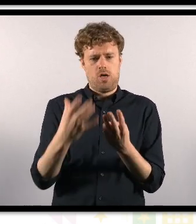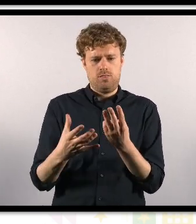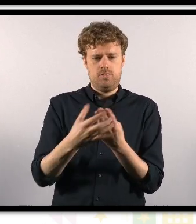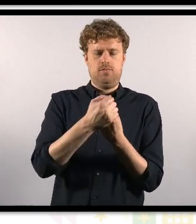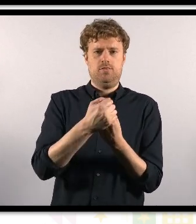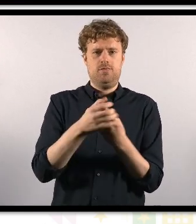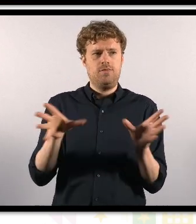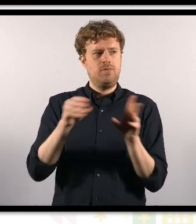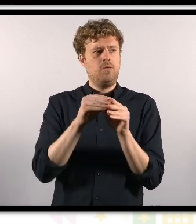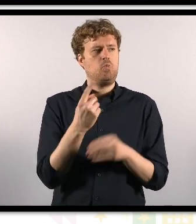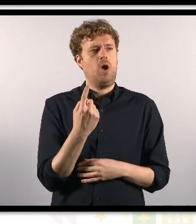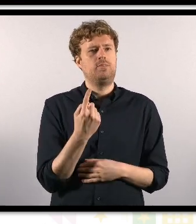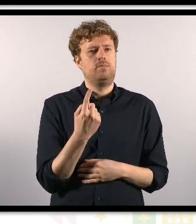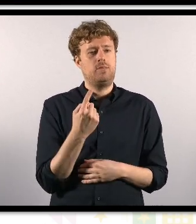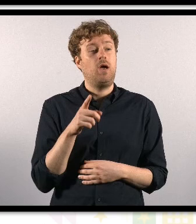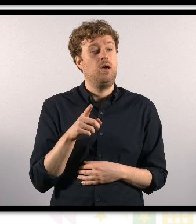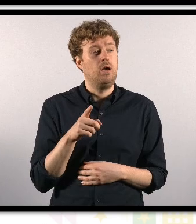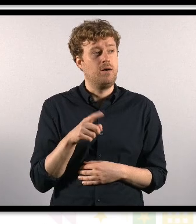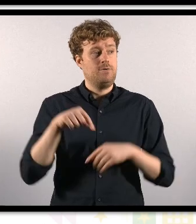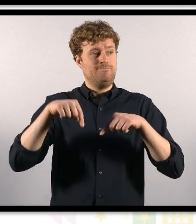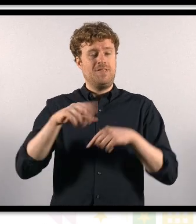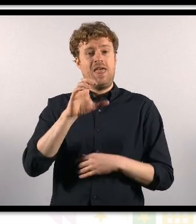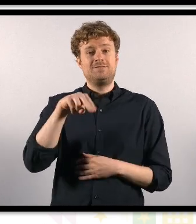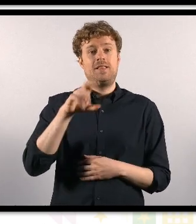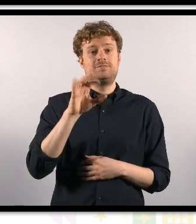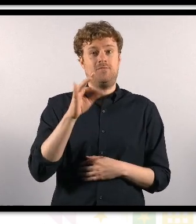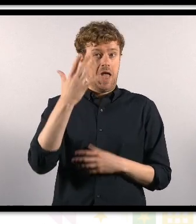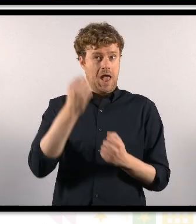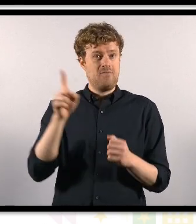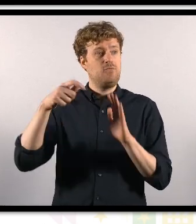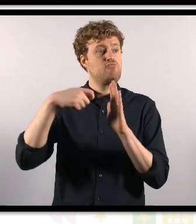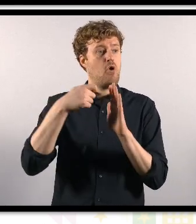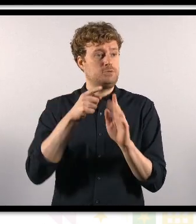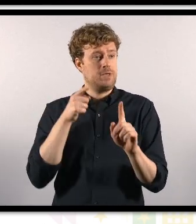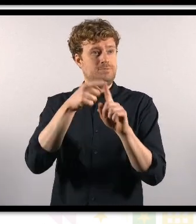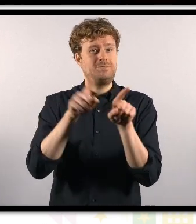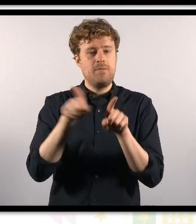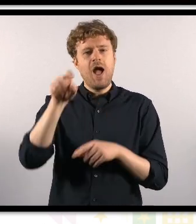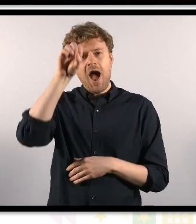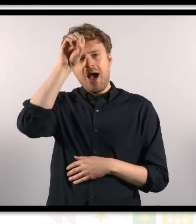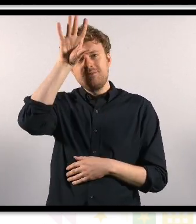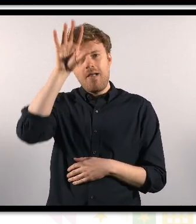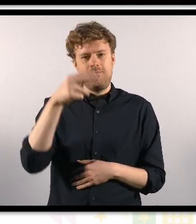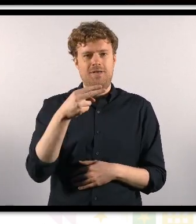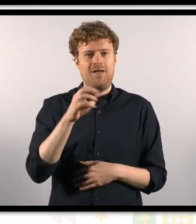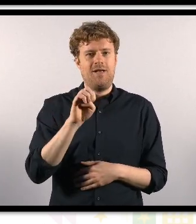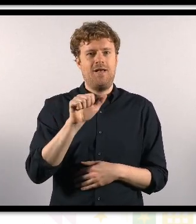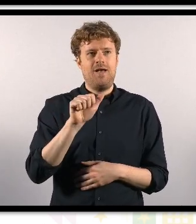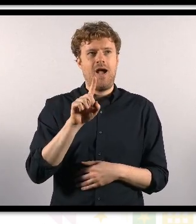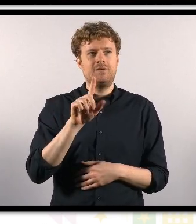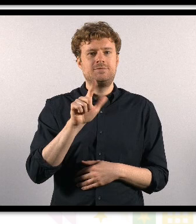in fact, the GitHub repo move completed just yesterday. And thank you.